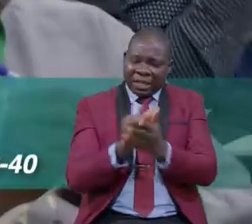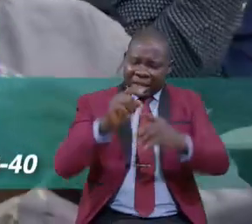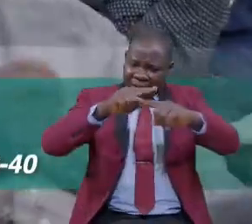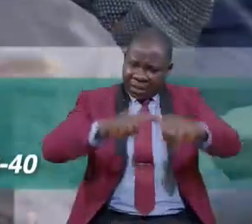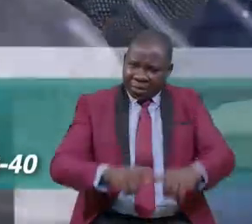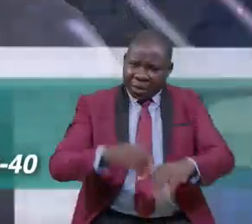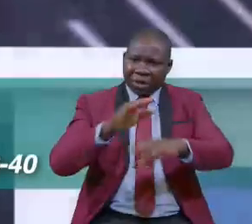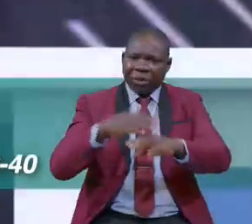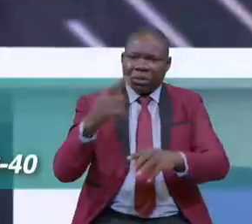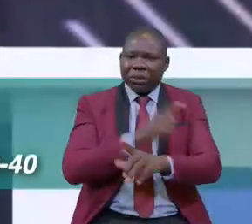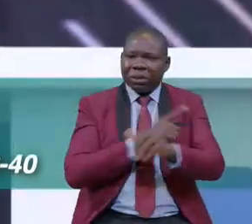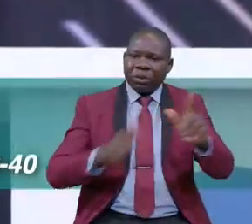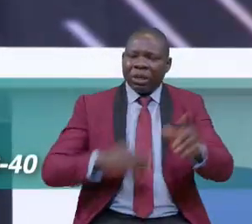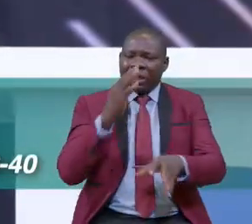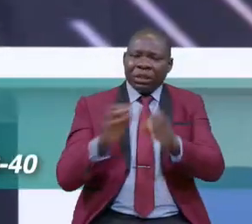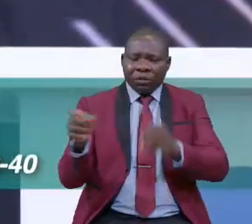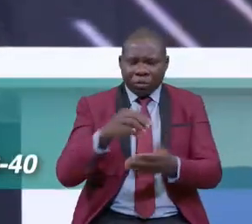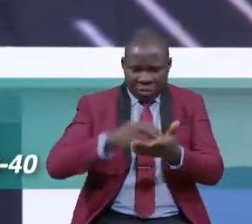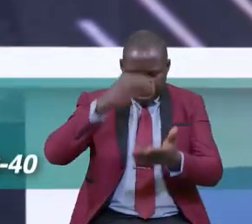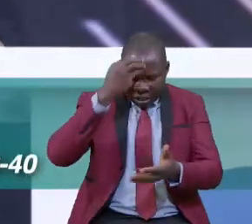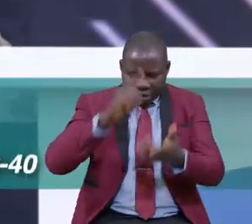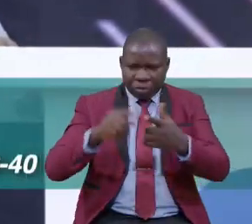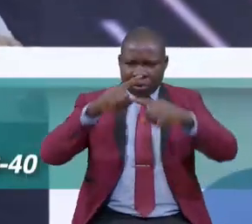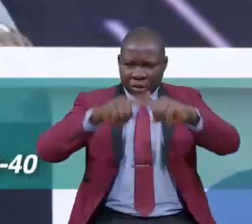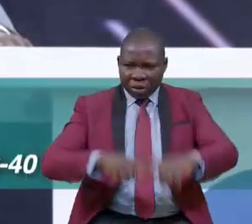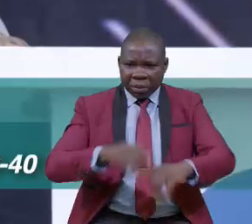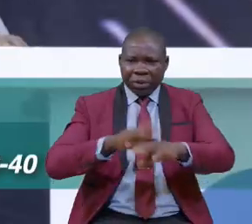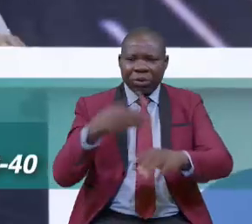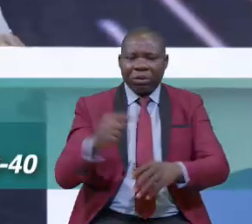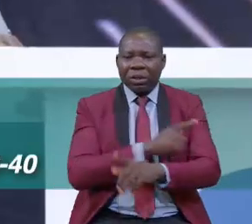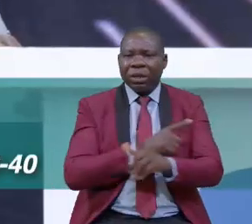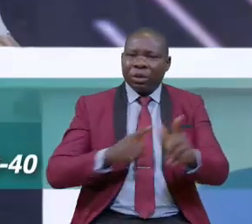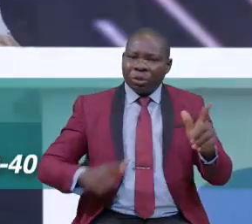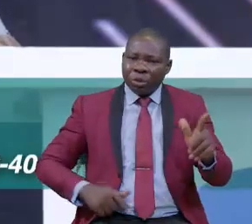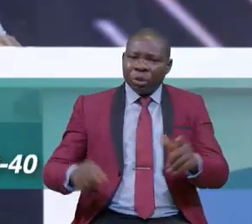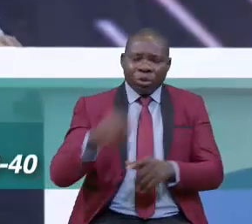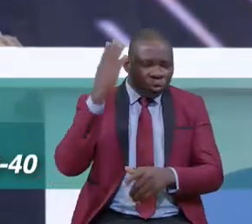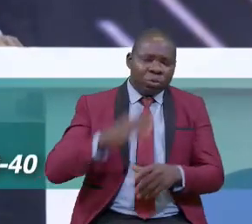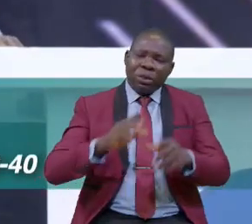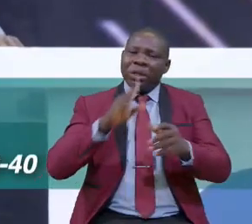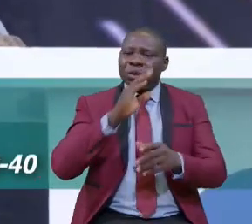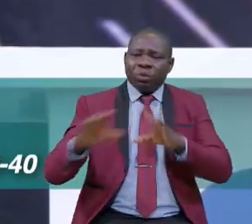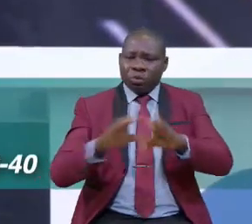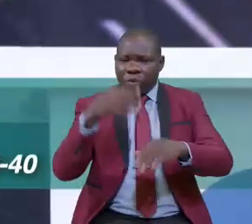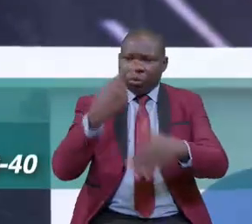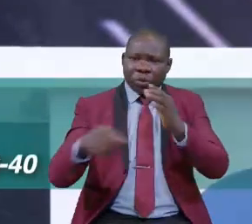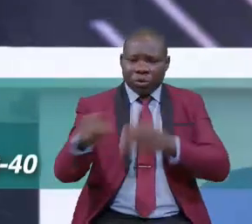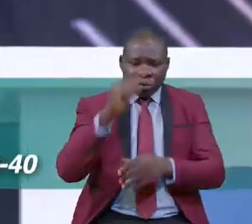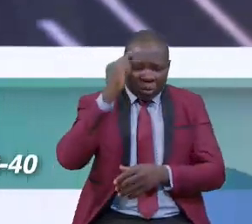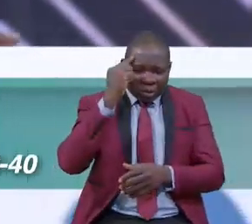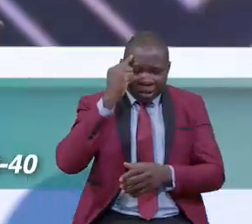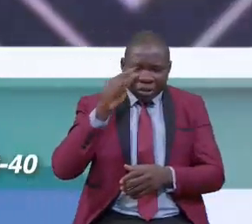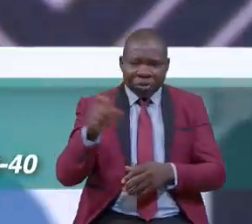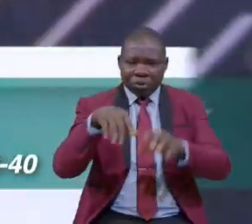you never thought you could do. You can get to places you never thought you can get, or you can